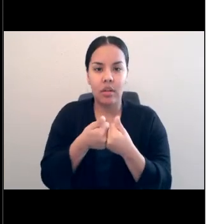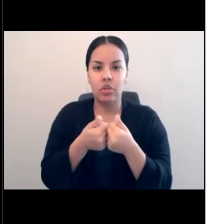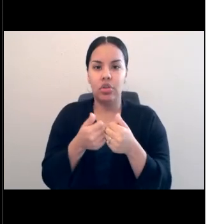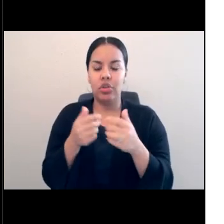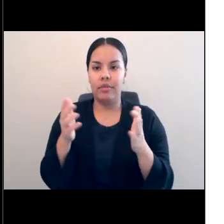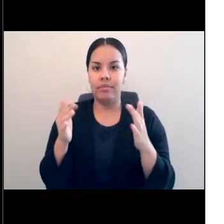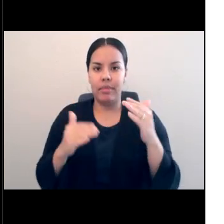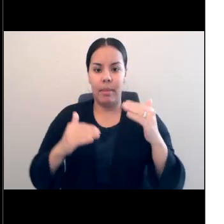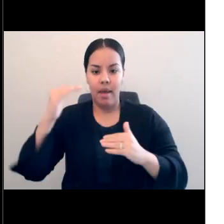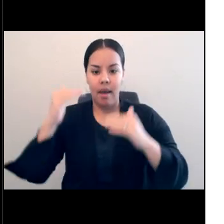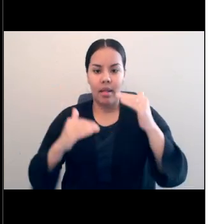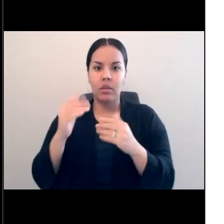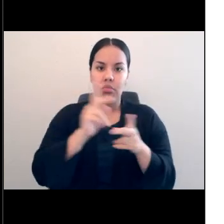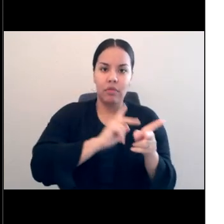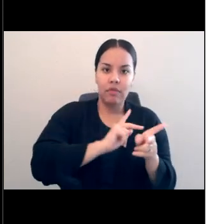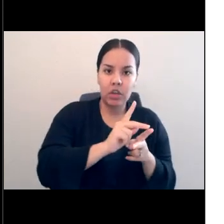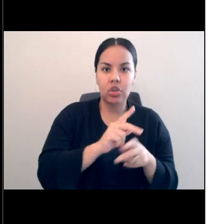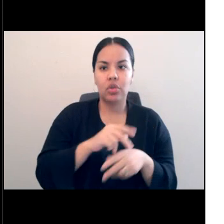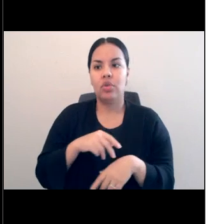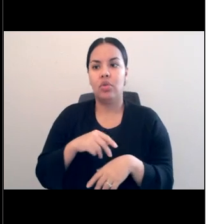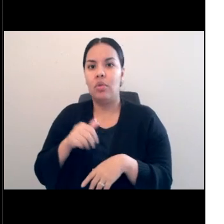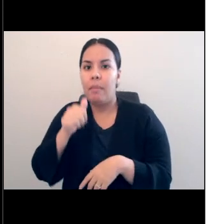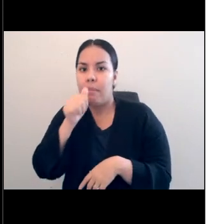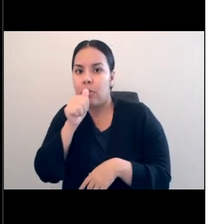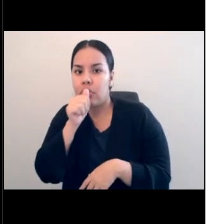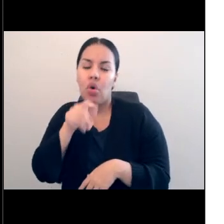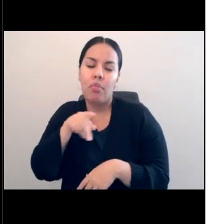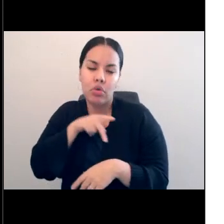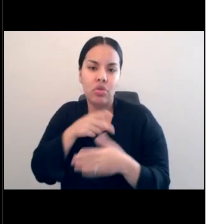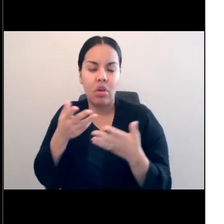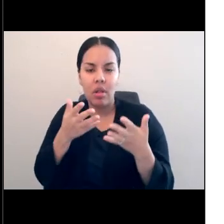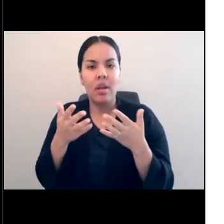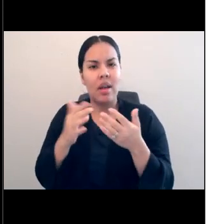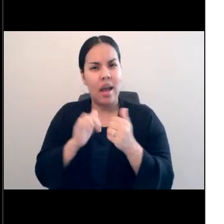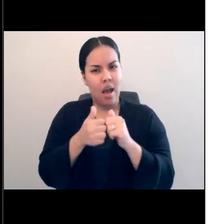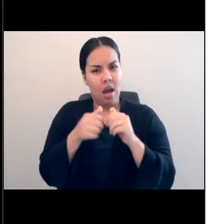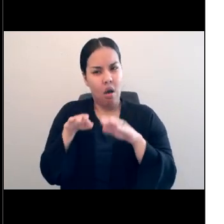you behave online. And in a previous